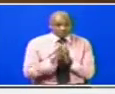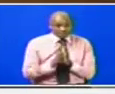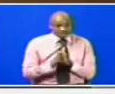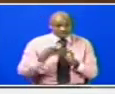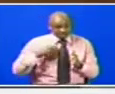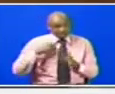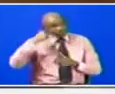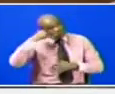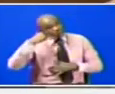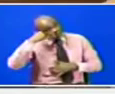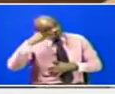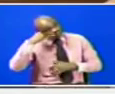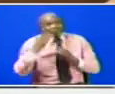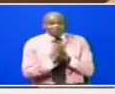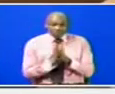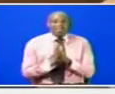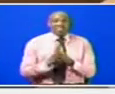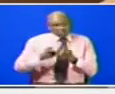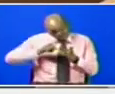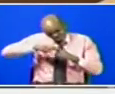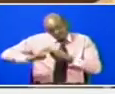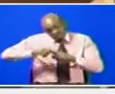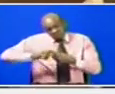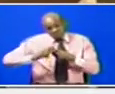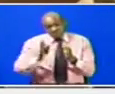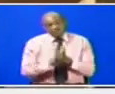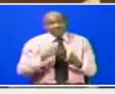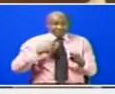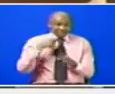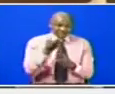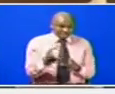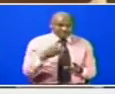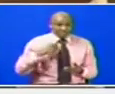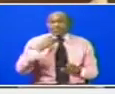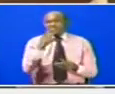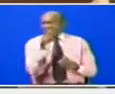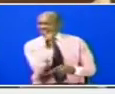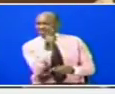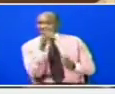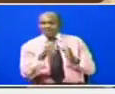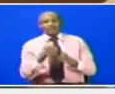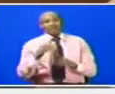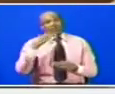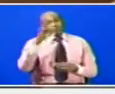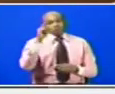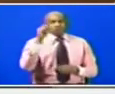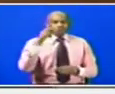deal with phones, playing people phones. So I guess as time went by, people just started calling me Fonto.